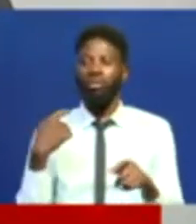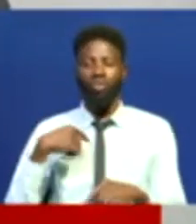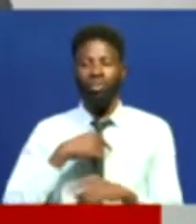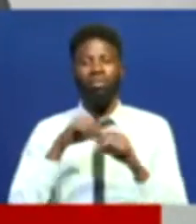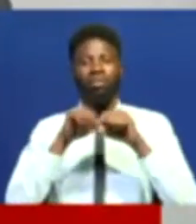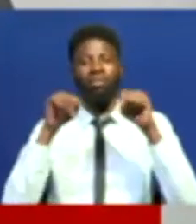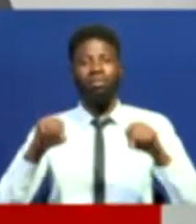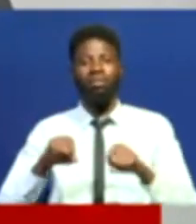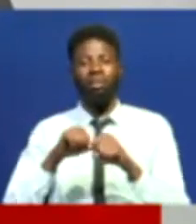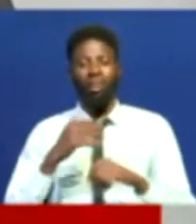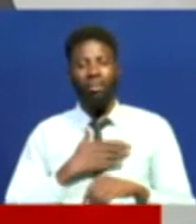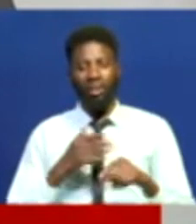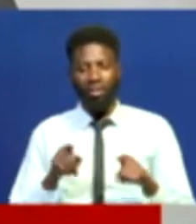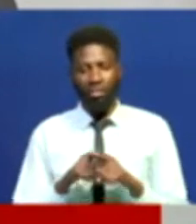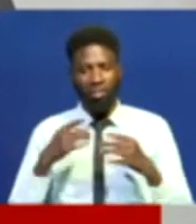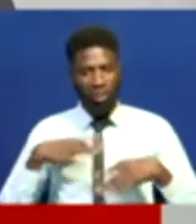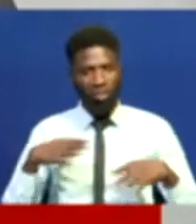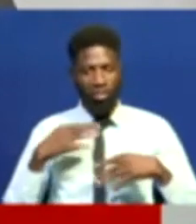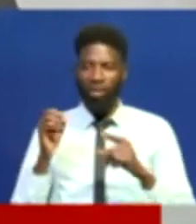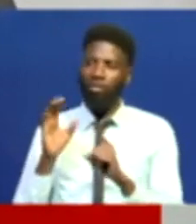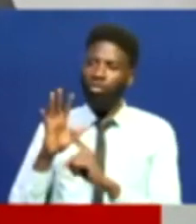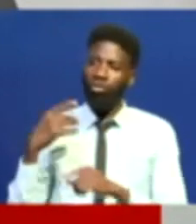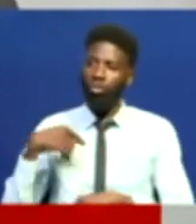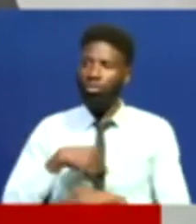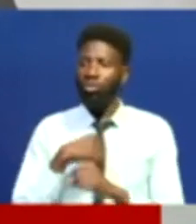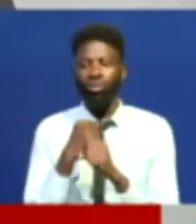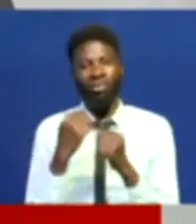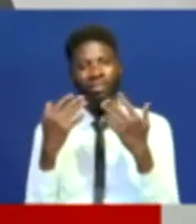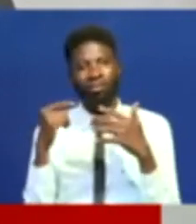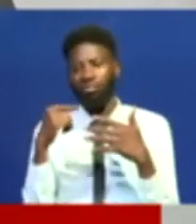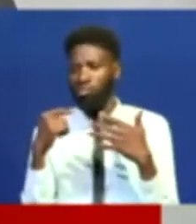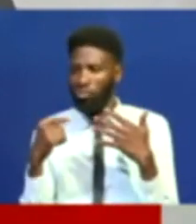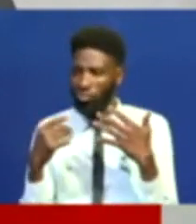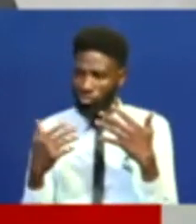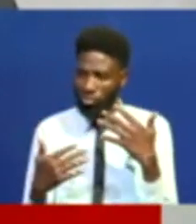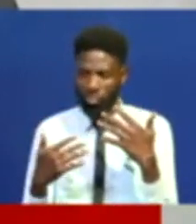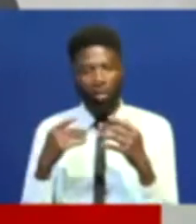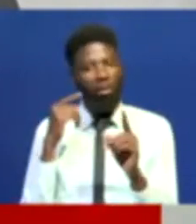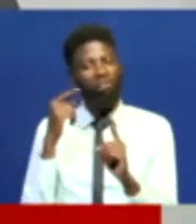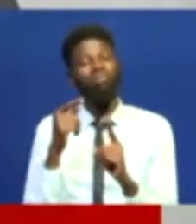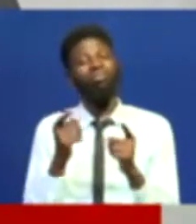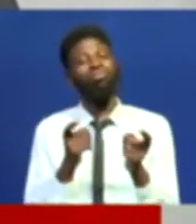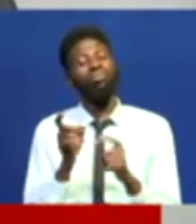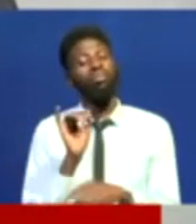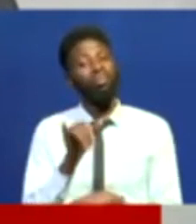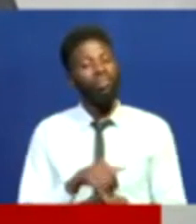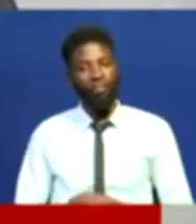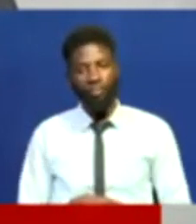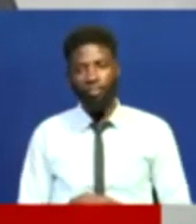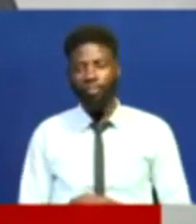systems and also our people. Mm-hmm. So we have done a number of things, you know, to counter that. First of